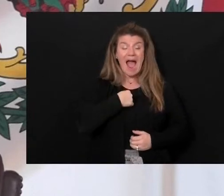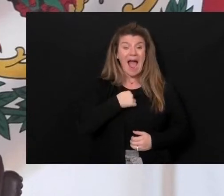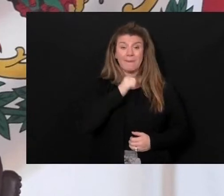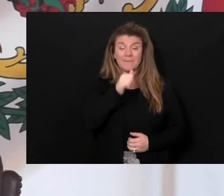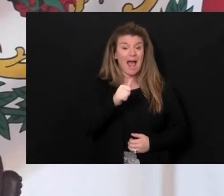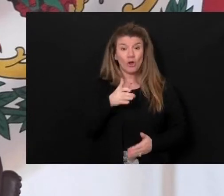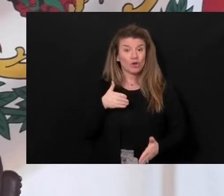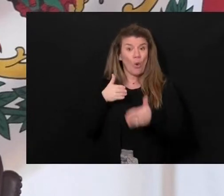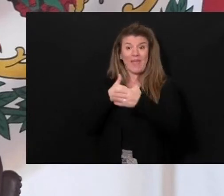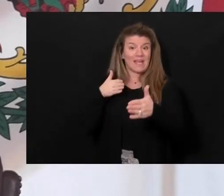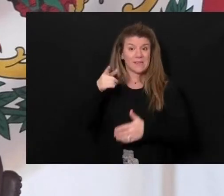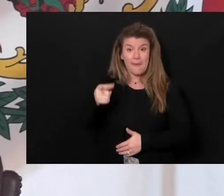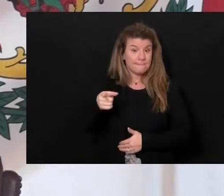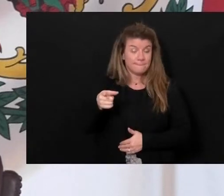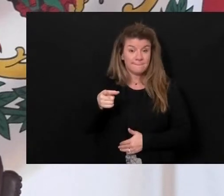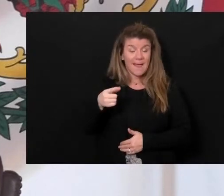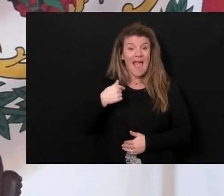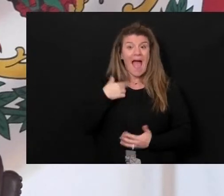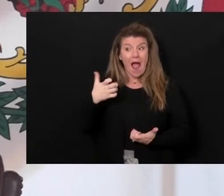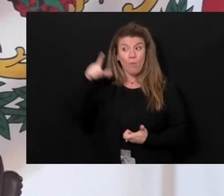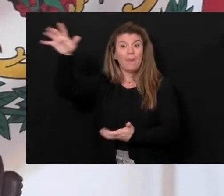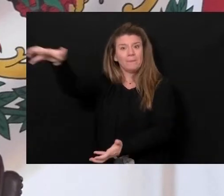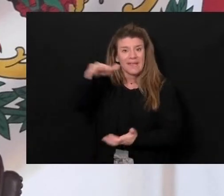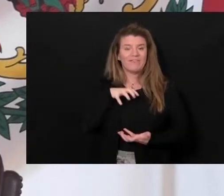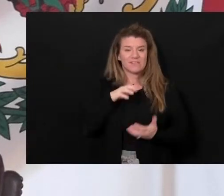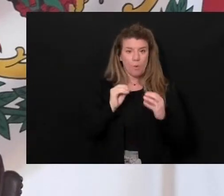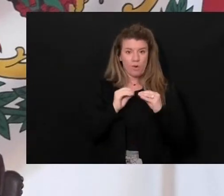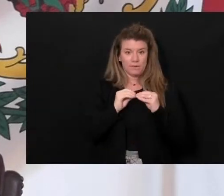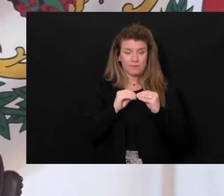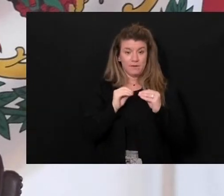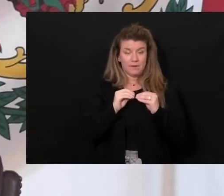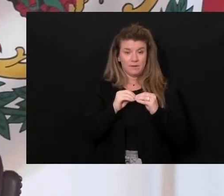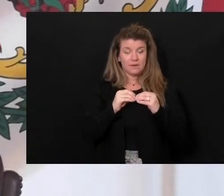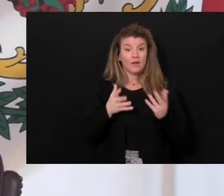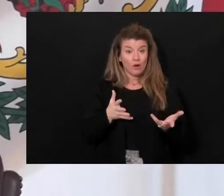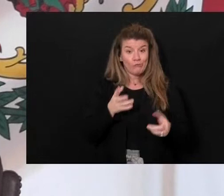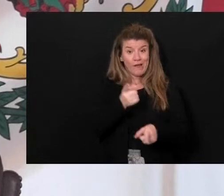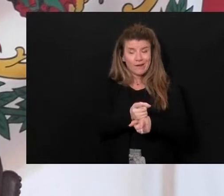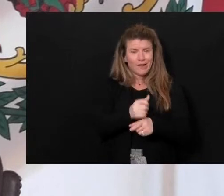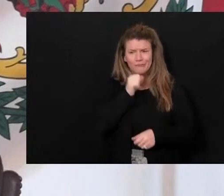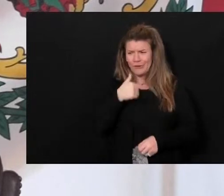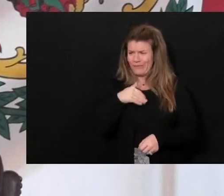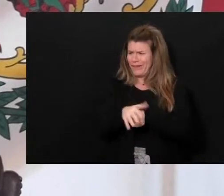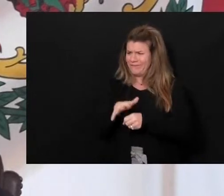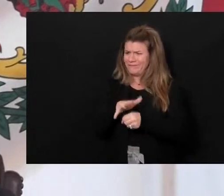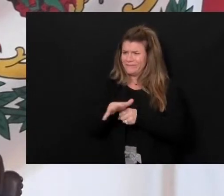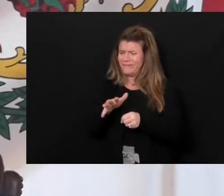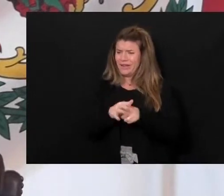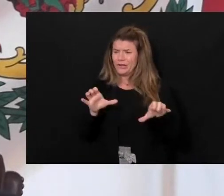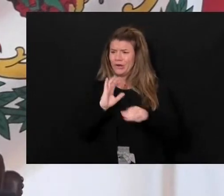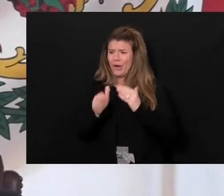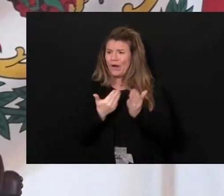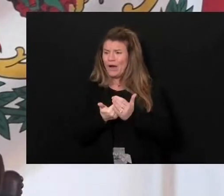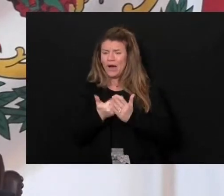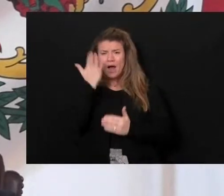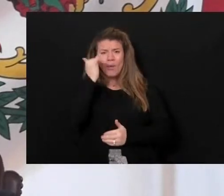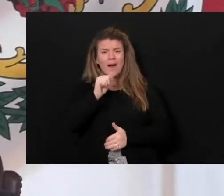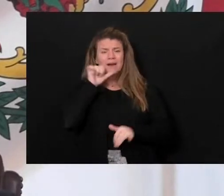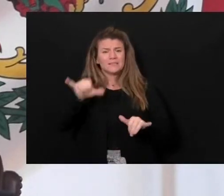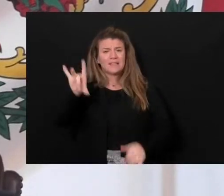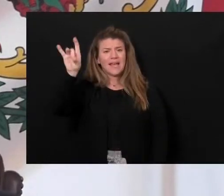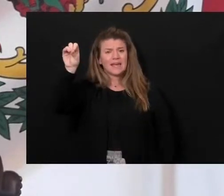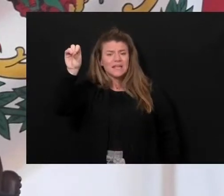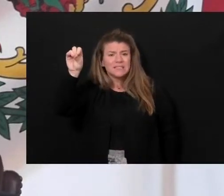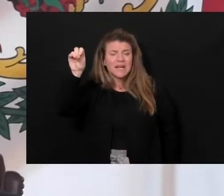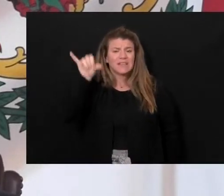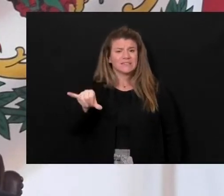supply cut off because we're not at 65. You may say, well, if you don't have enough to do us all, why didn't you just stay at 80, or why didn't